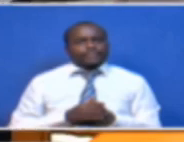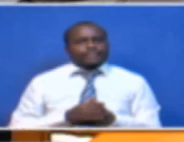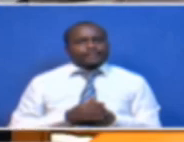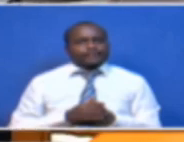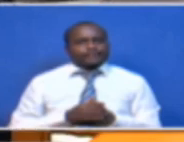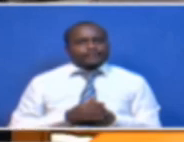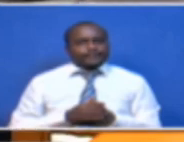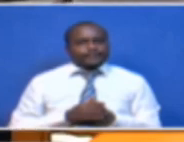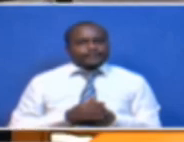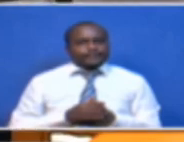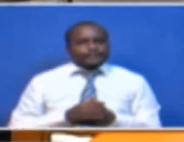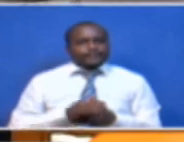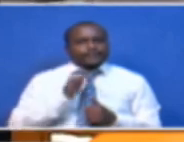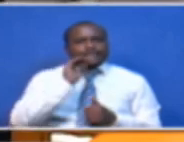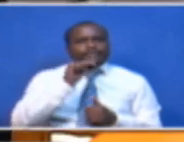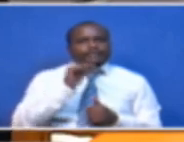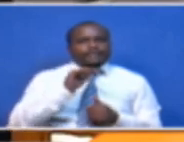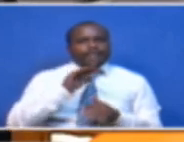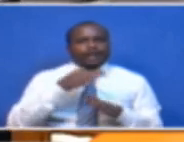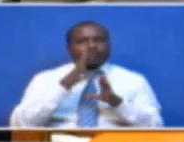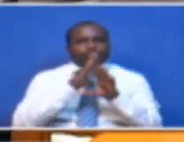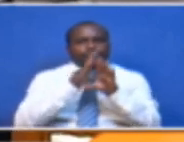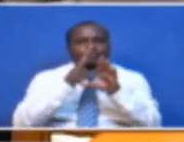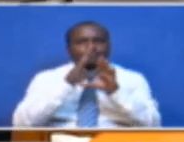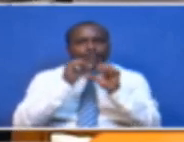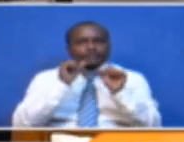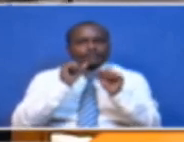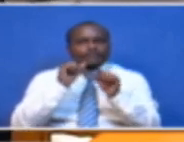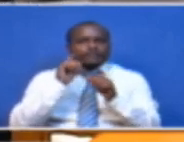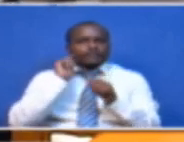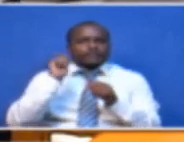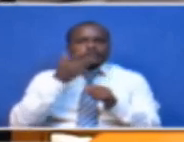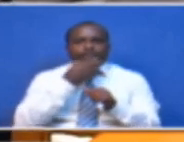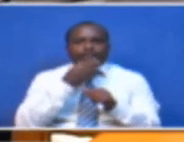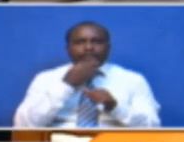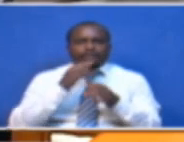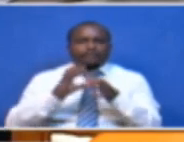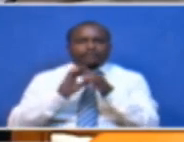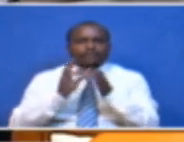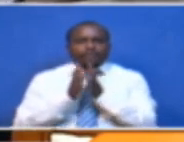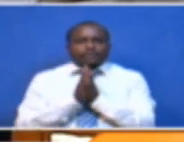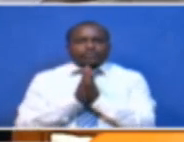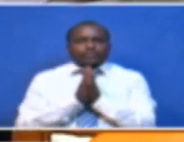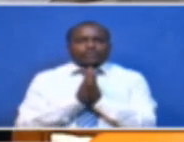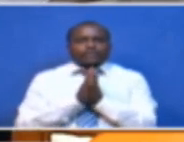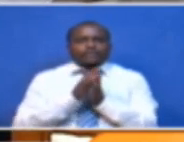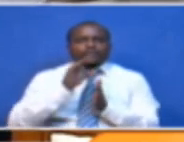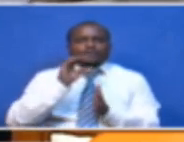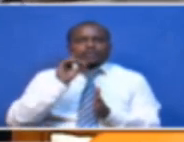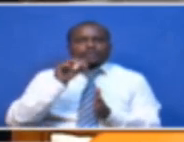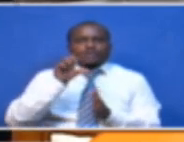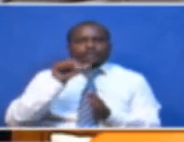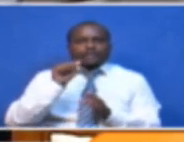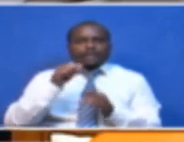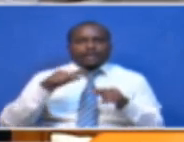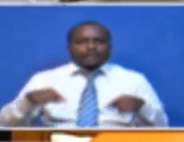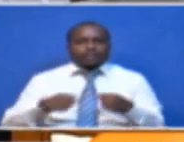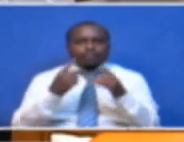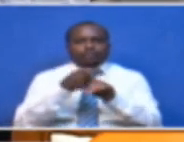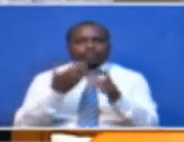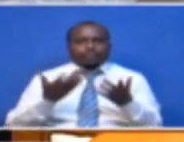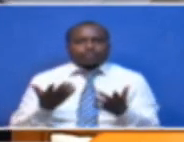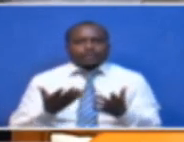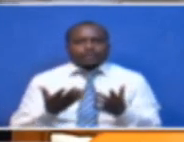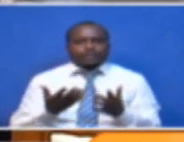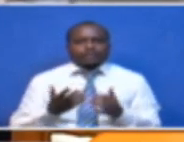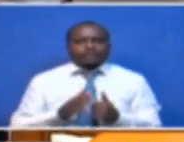Robert Okachi say, ask Lee Njiru how President Kenyatta used to relate with Jaramogi Oginga Odinga and what brought about the bad blood and